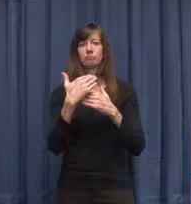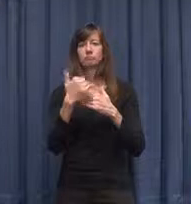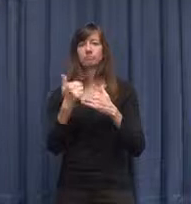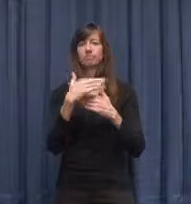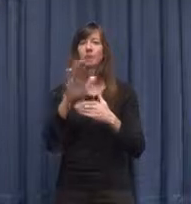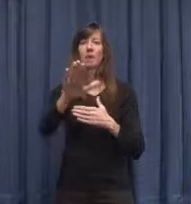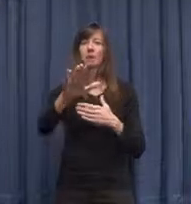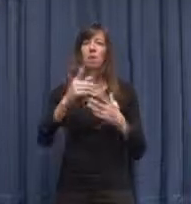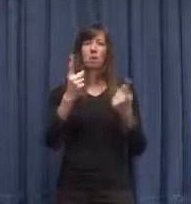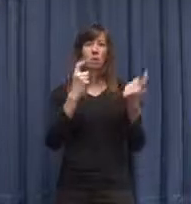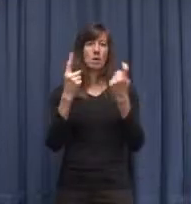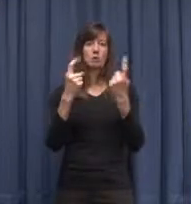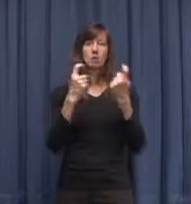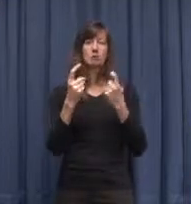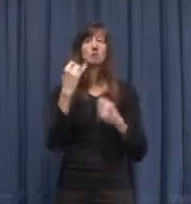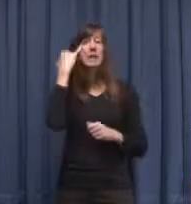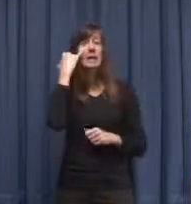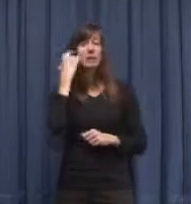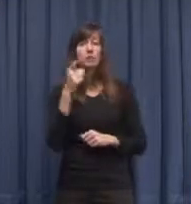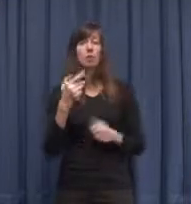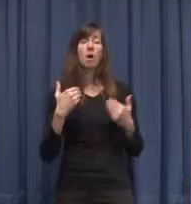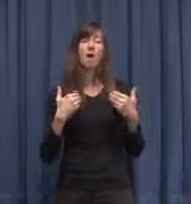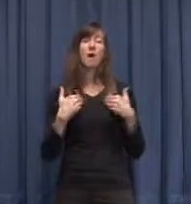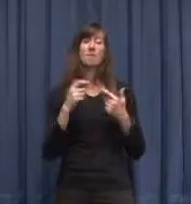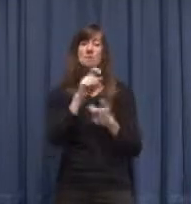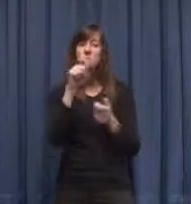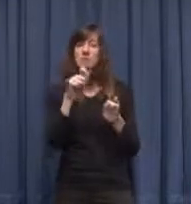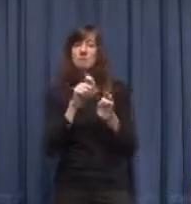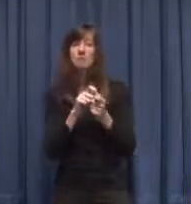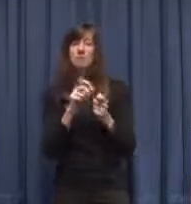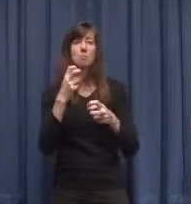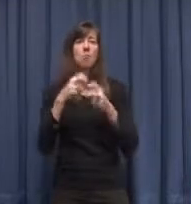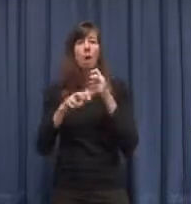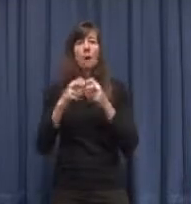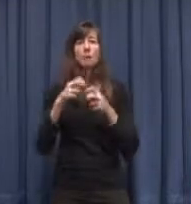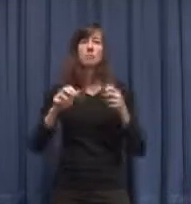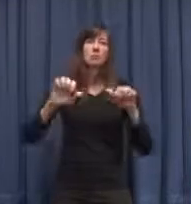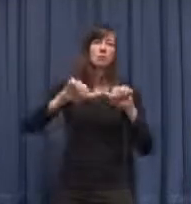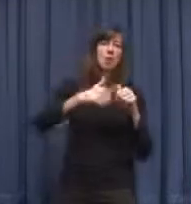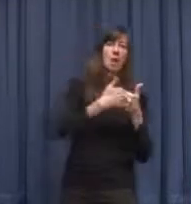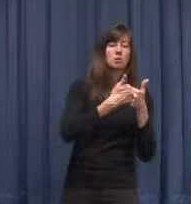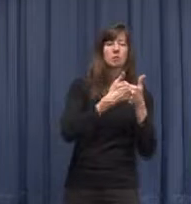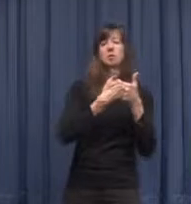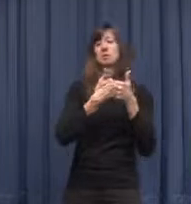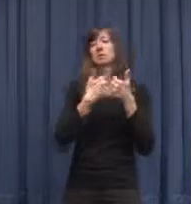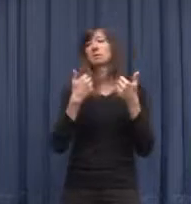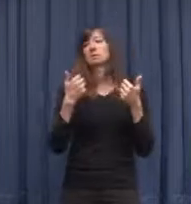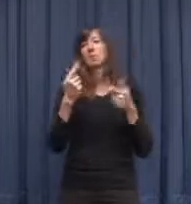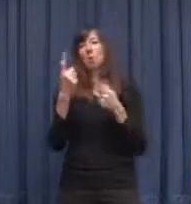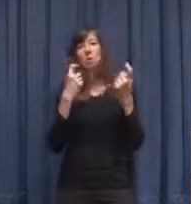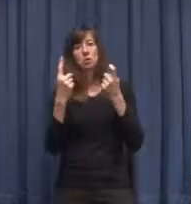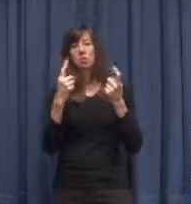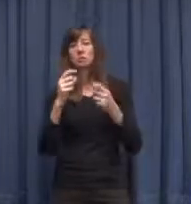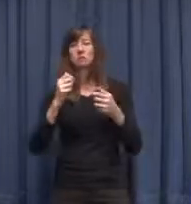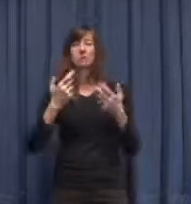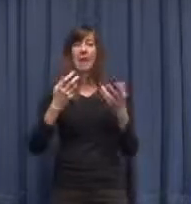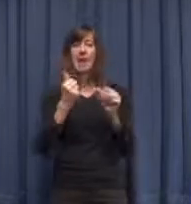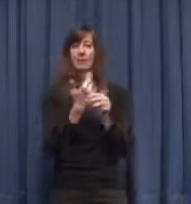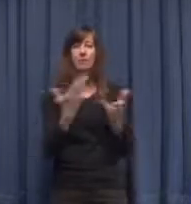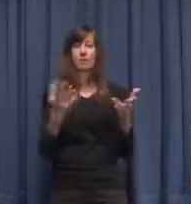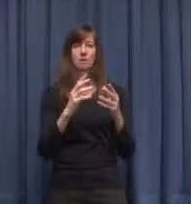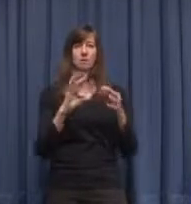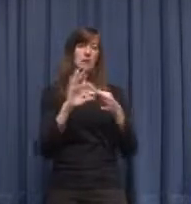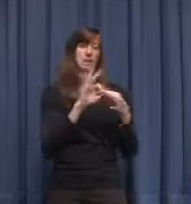Also, if you have specific issues or challenges or questions, anything related to COVID, anything related to other